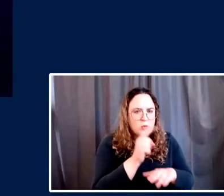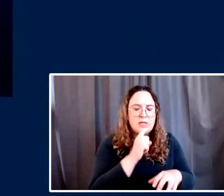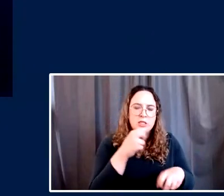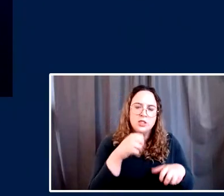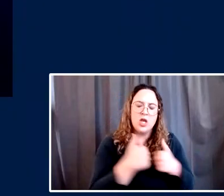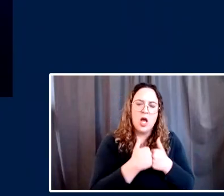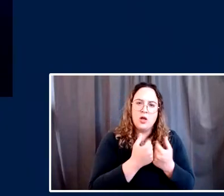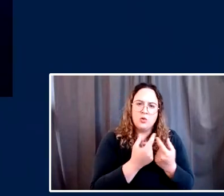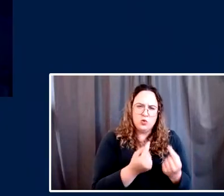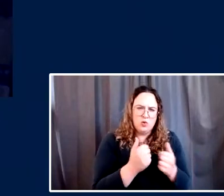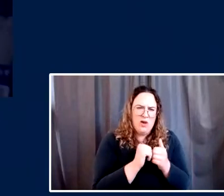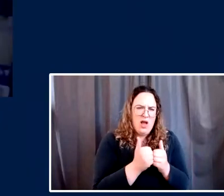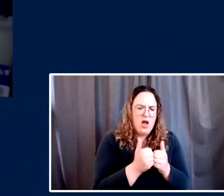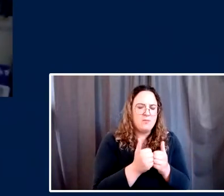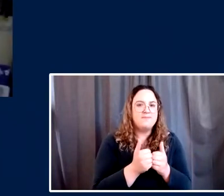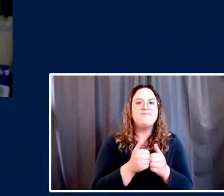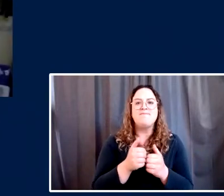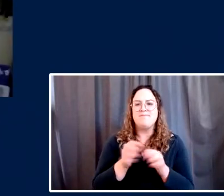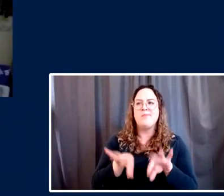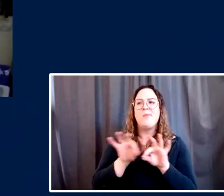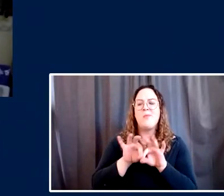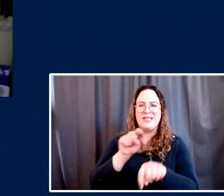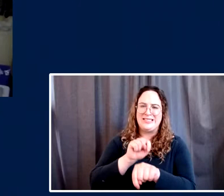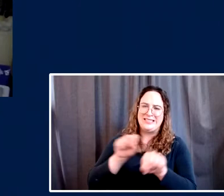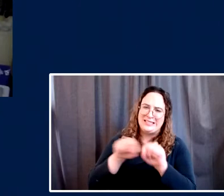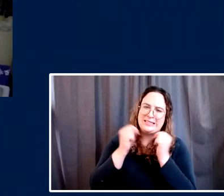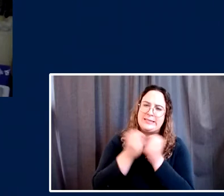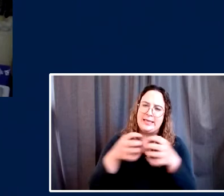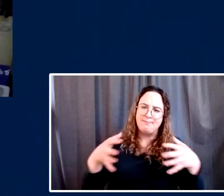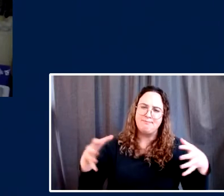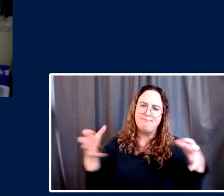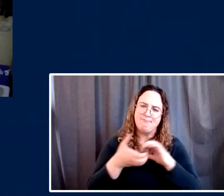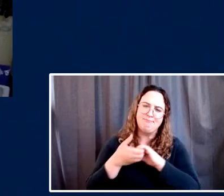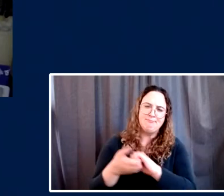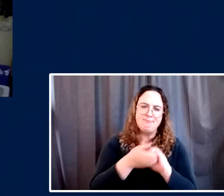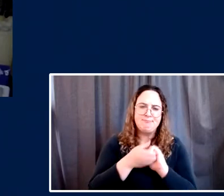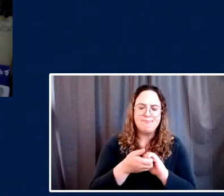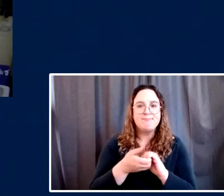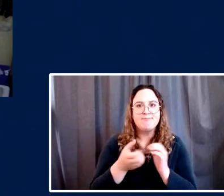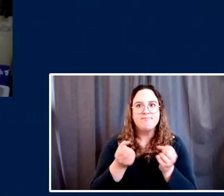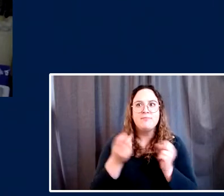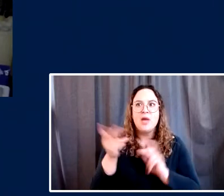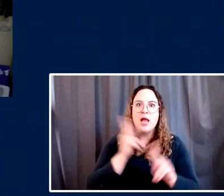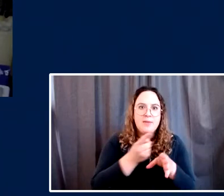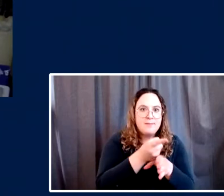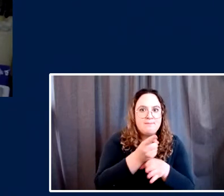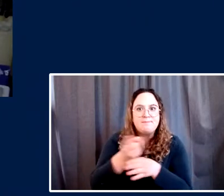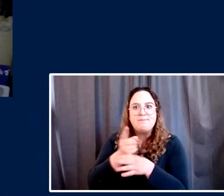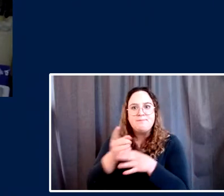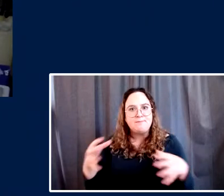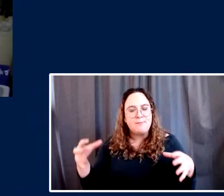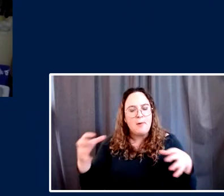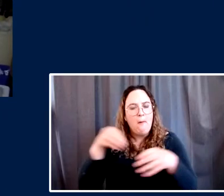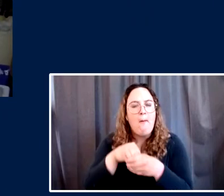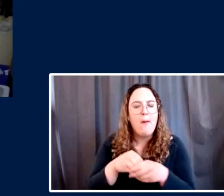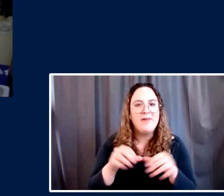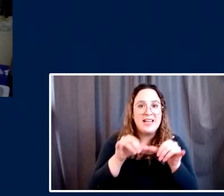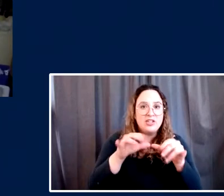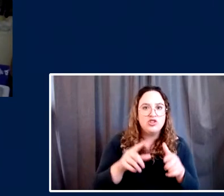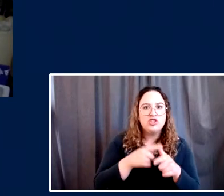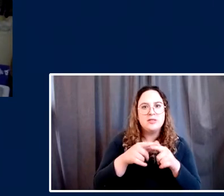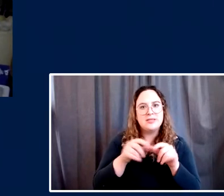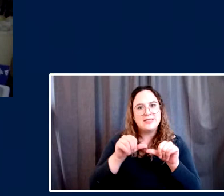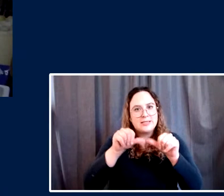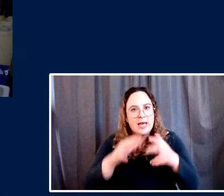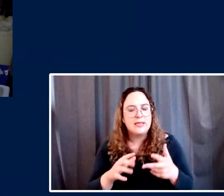And as we'll see, scientists, engineers, and the ship operations team, our marine operations team, which includes our ship